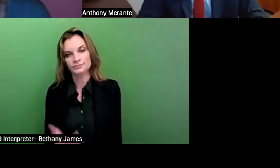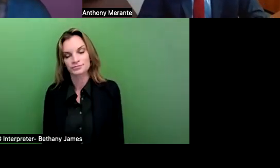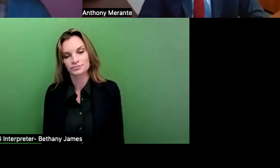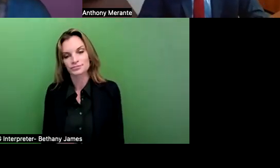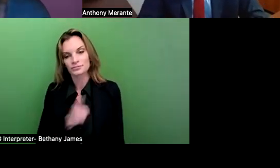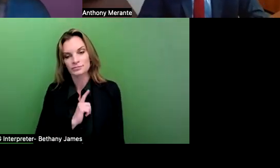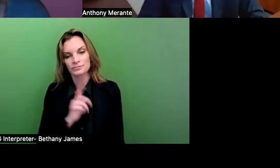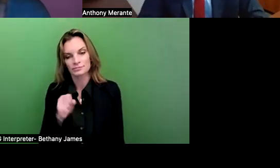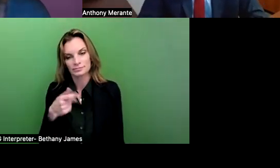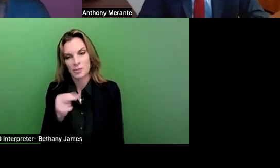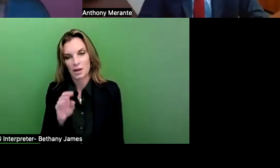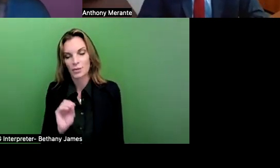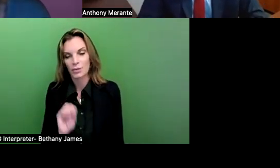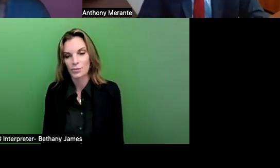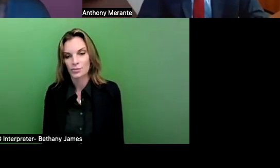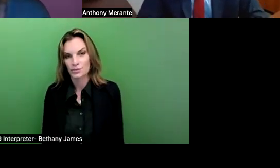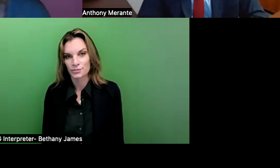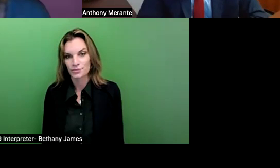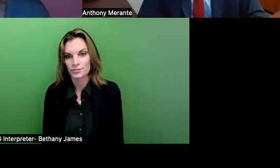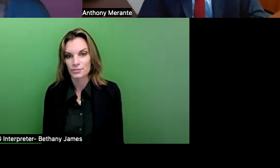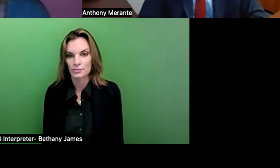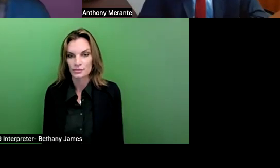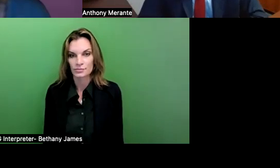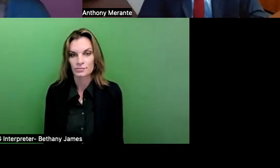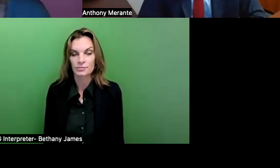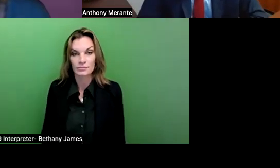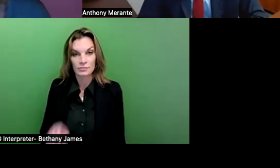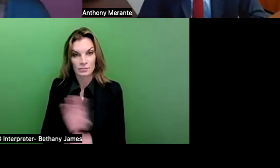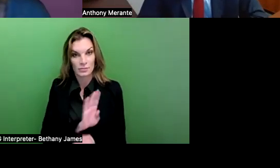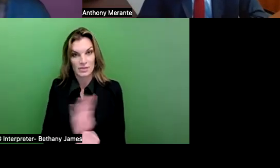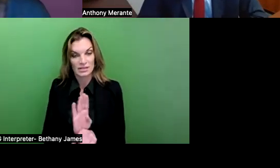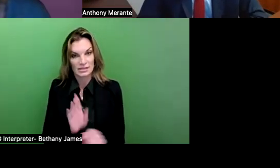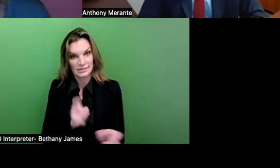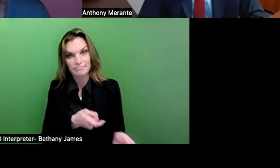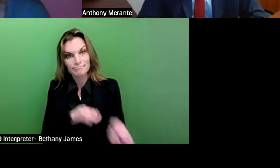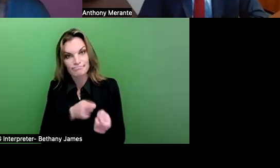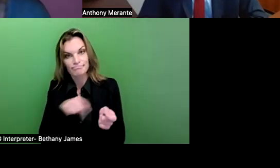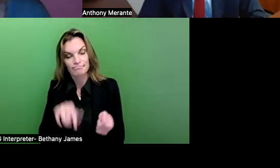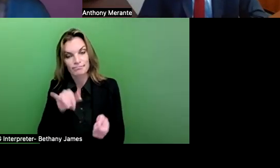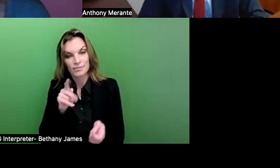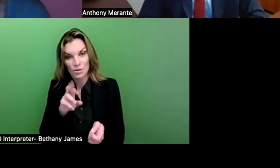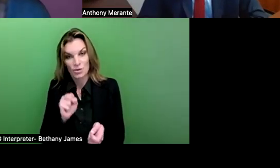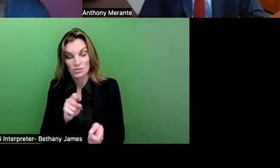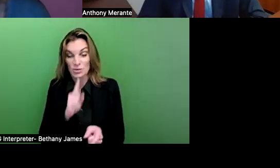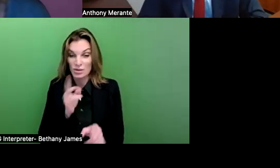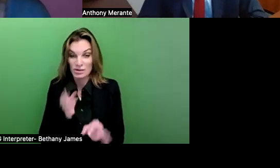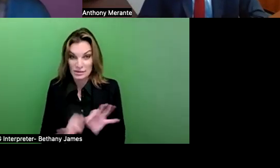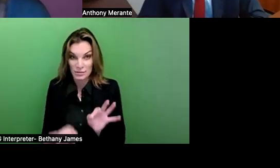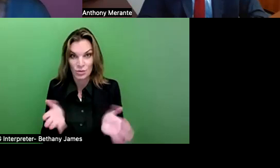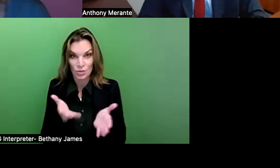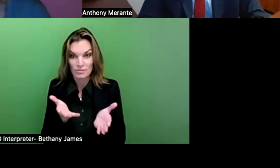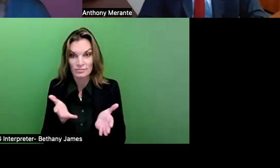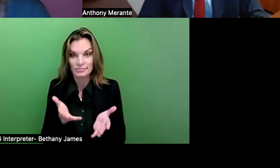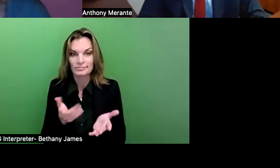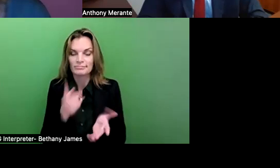get businesses to want to come to Yonkers, right? And I think it's really simple. We continue what we have